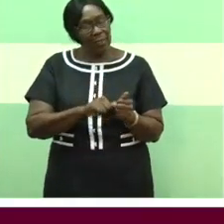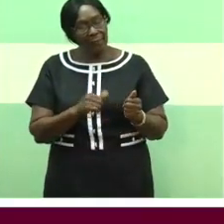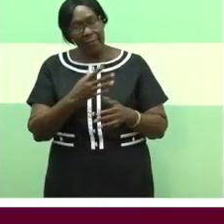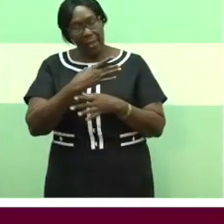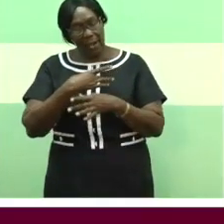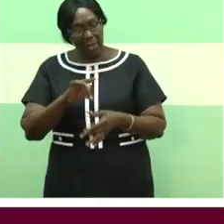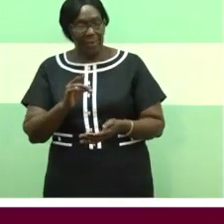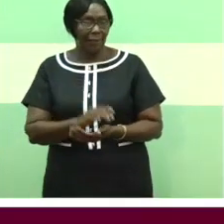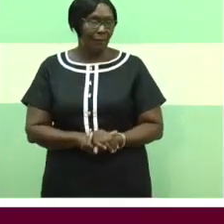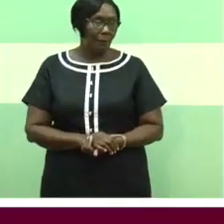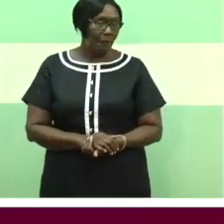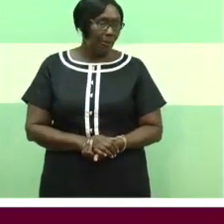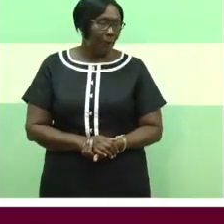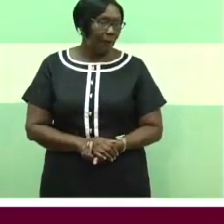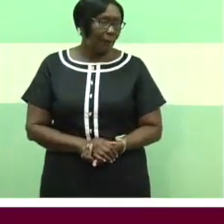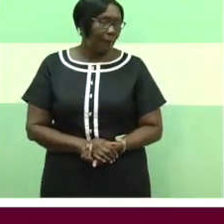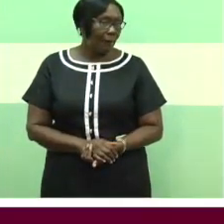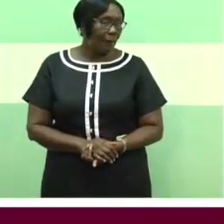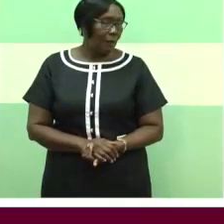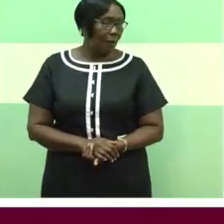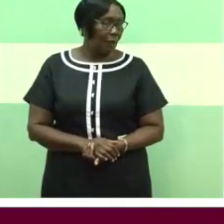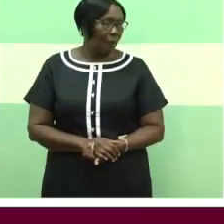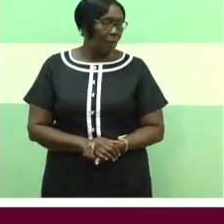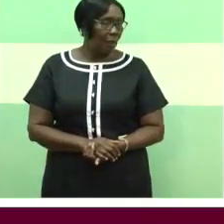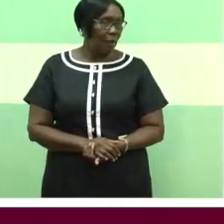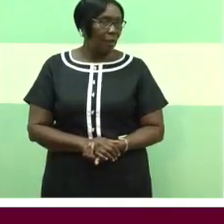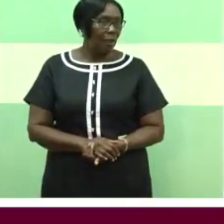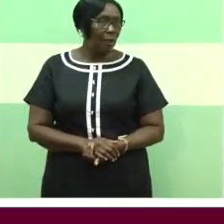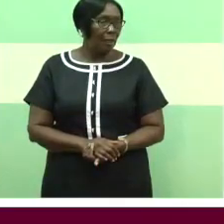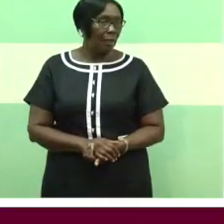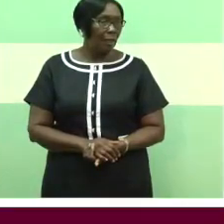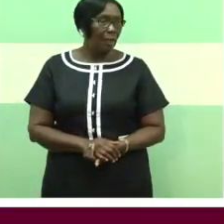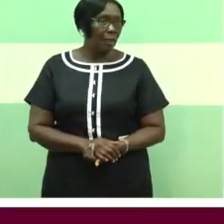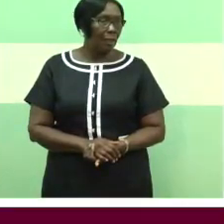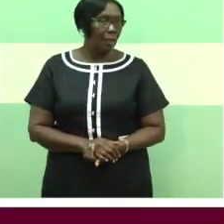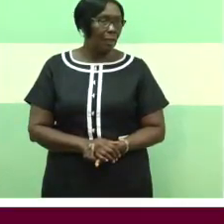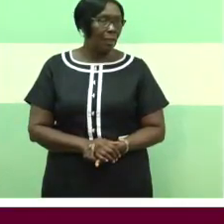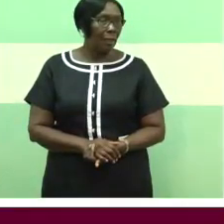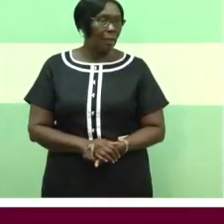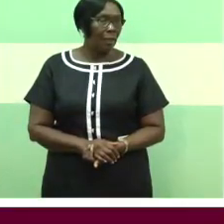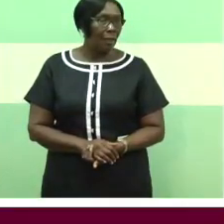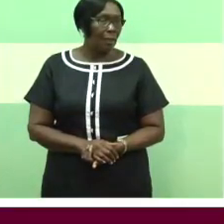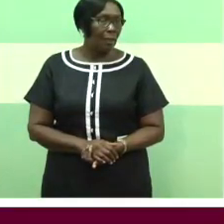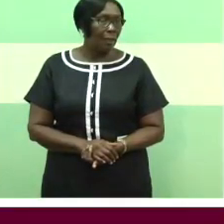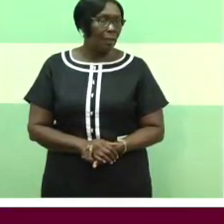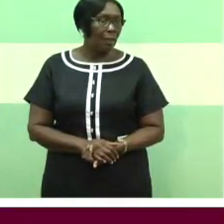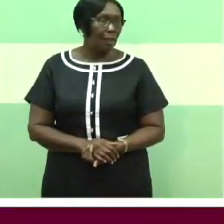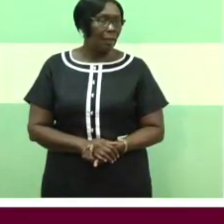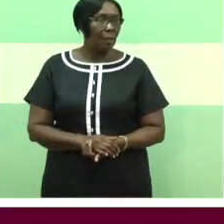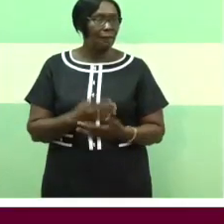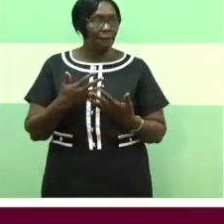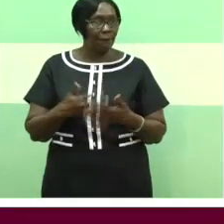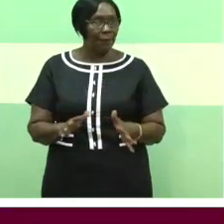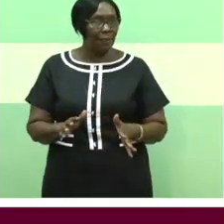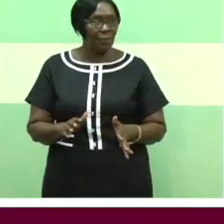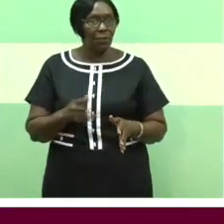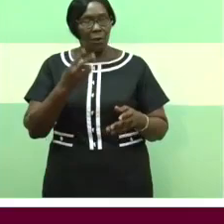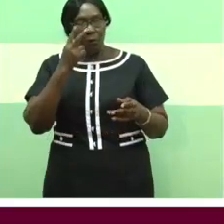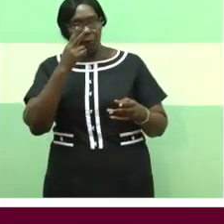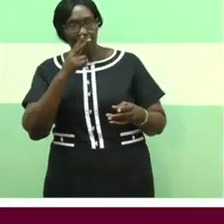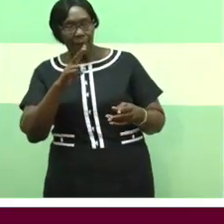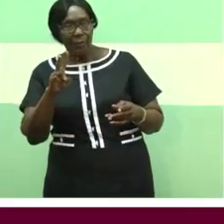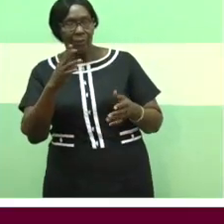food is, and you have lunchtime. Right, and basically, we would have completed our